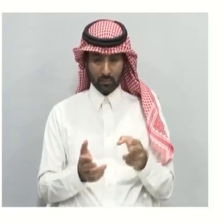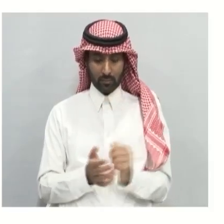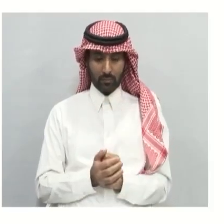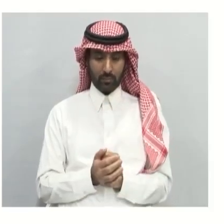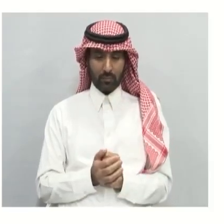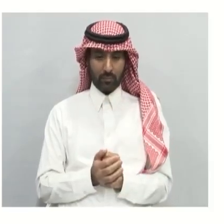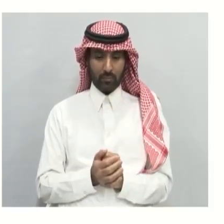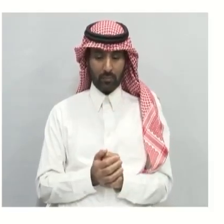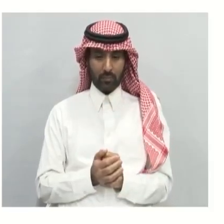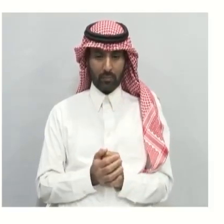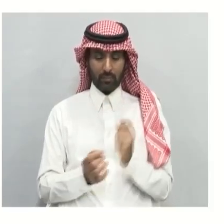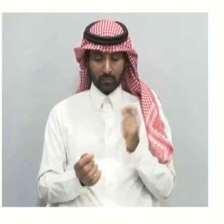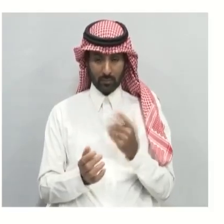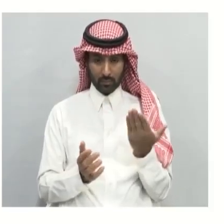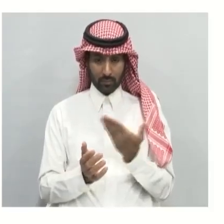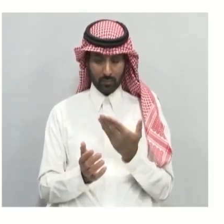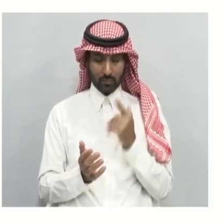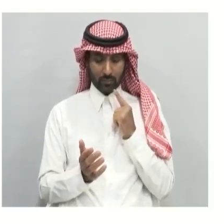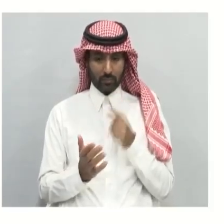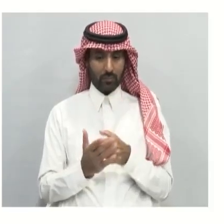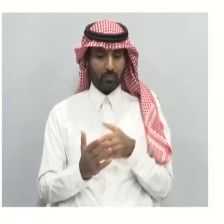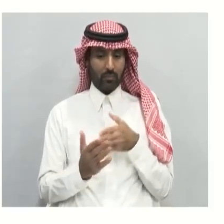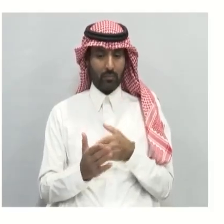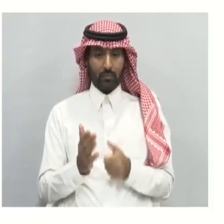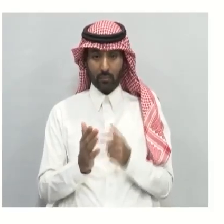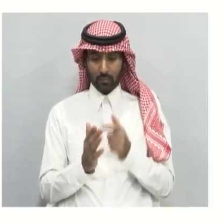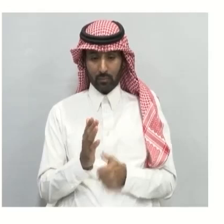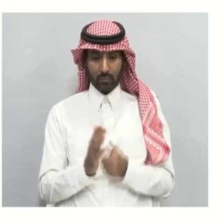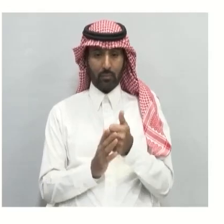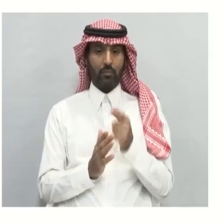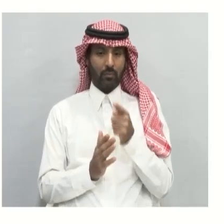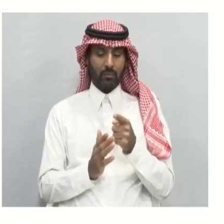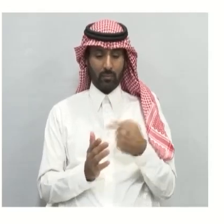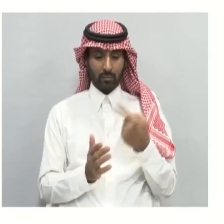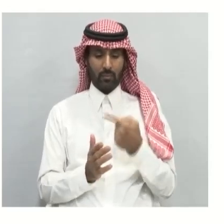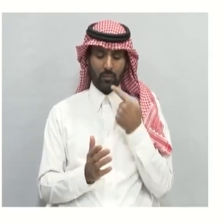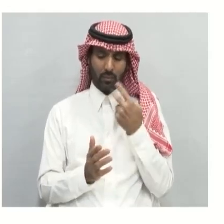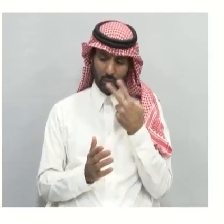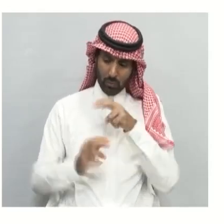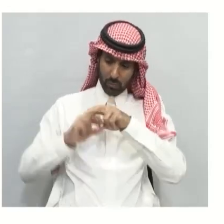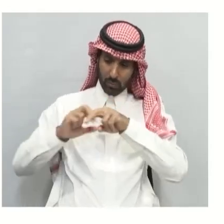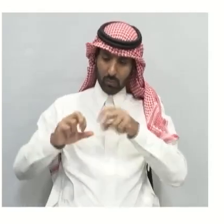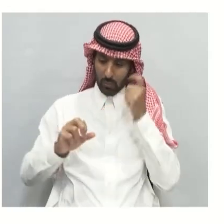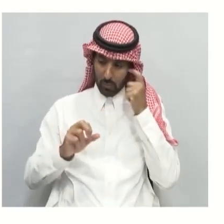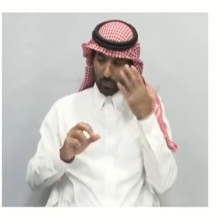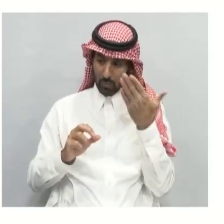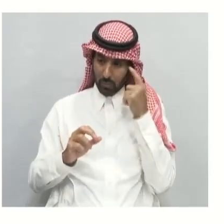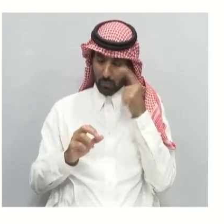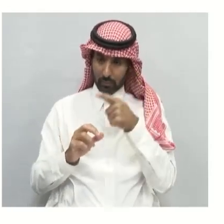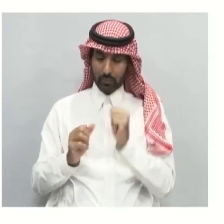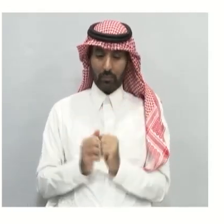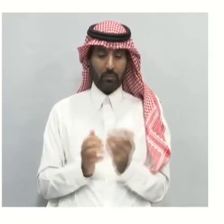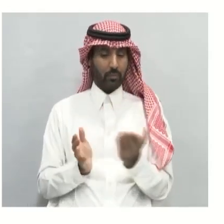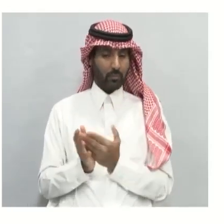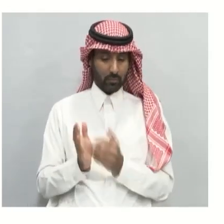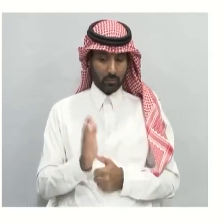started. By the end of today's lesson, you will be able to talk about discoveries and inventions. Also, you